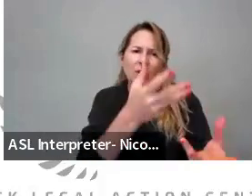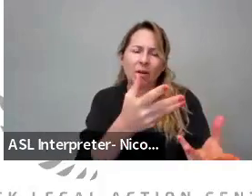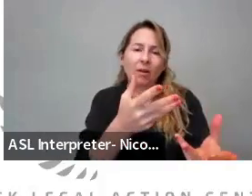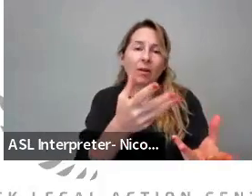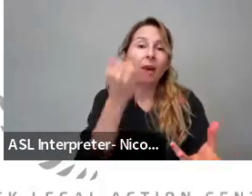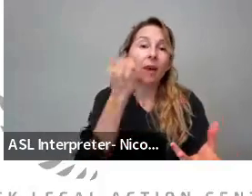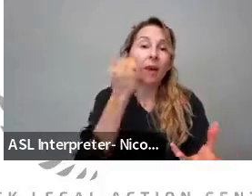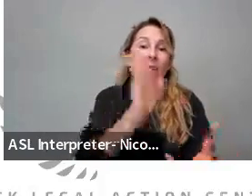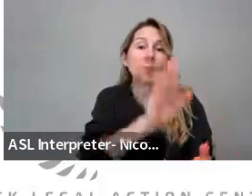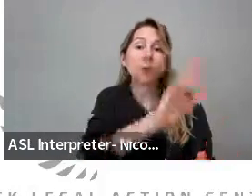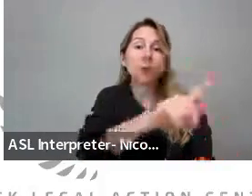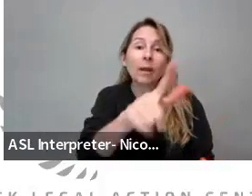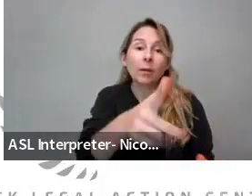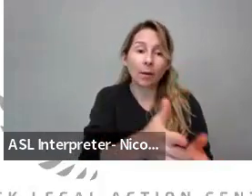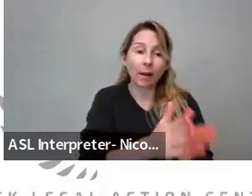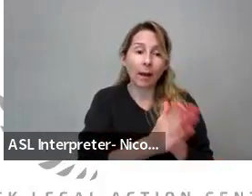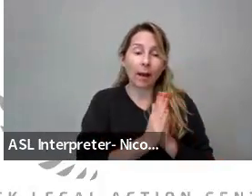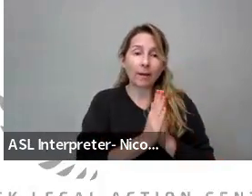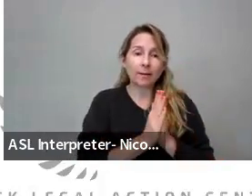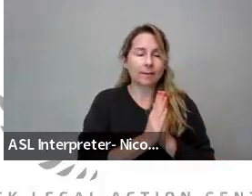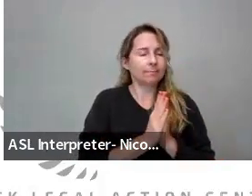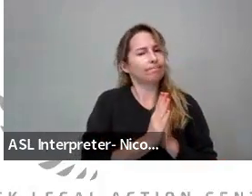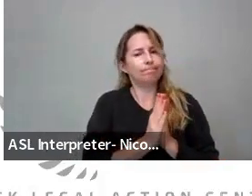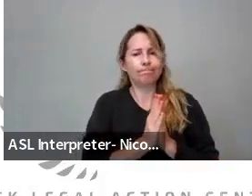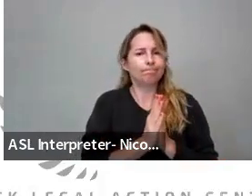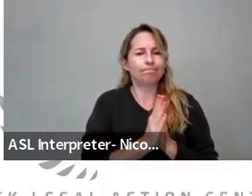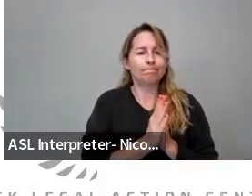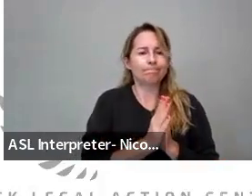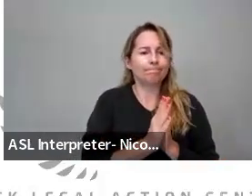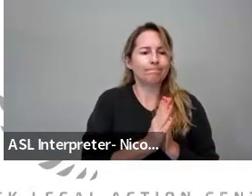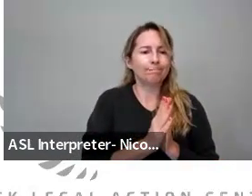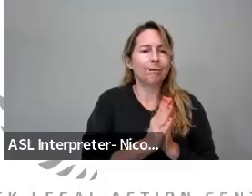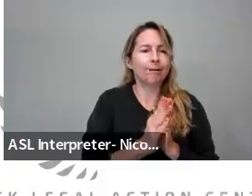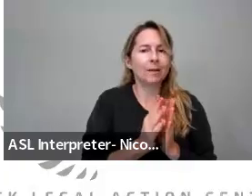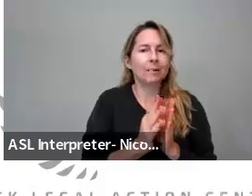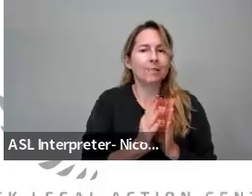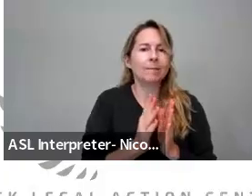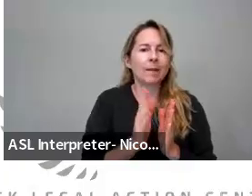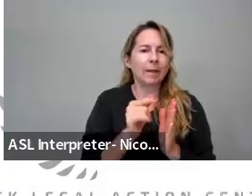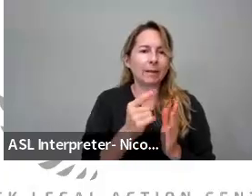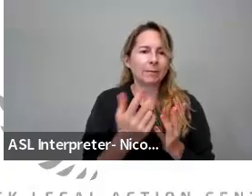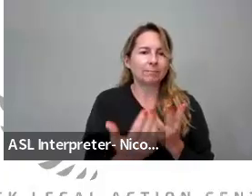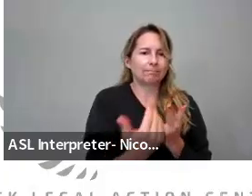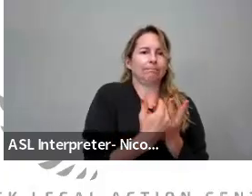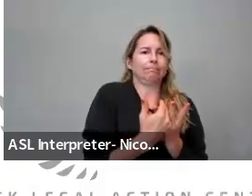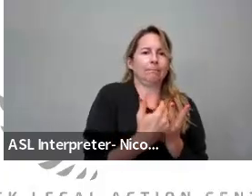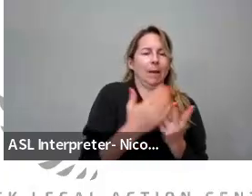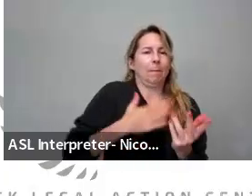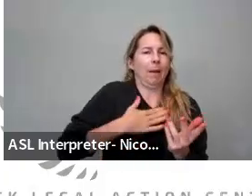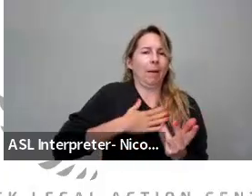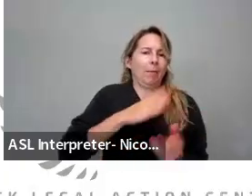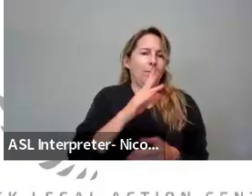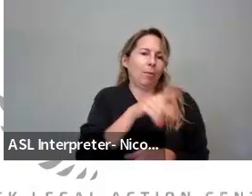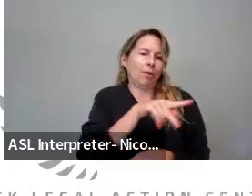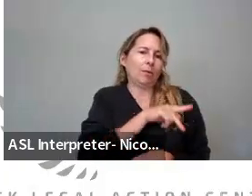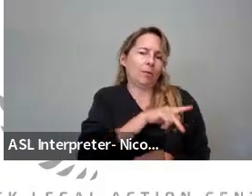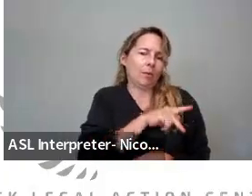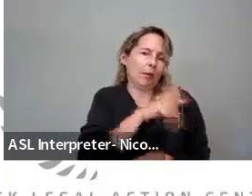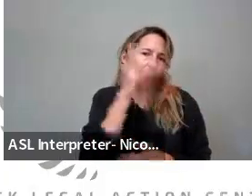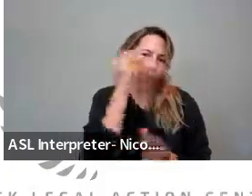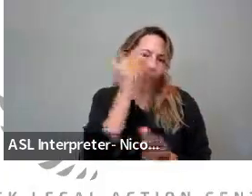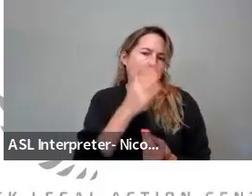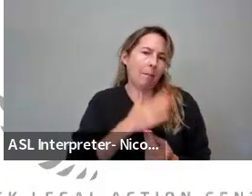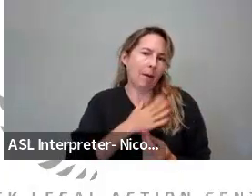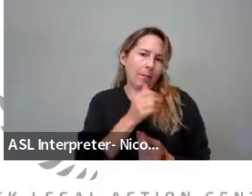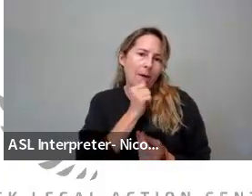it, certainly it can be seen as being overly broad and intrusive. And overly broad and